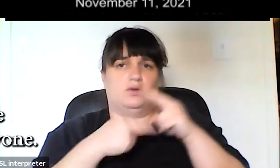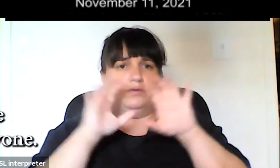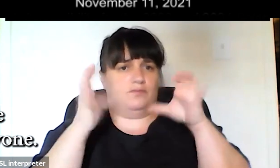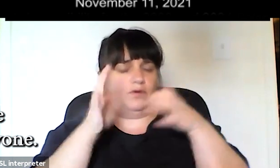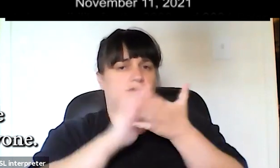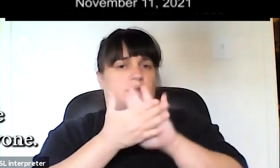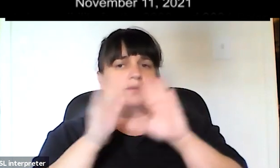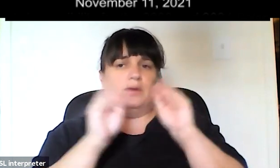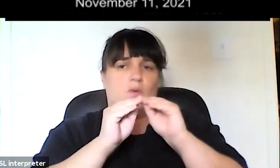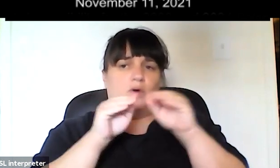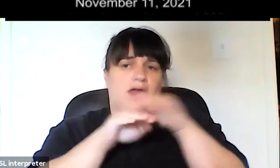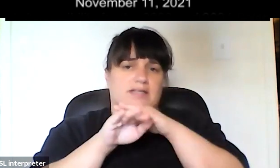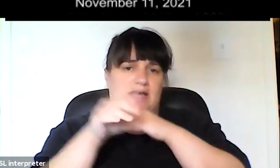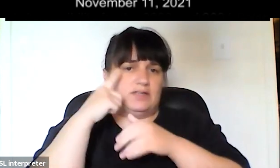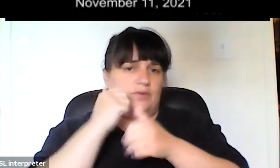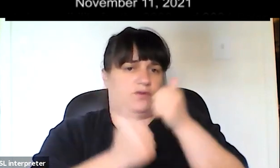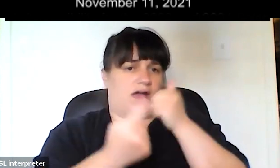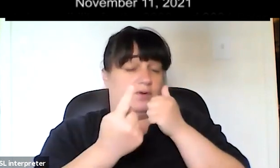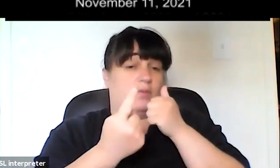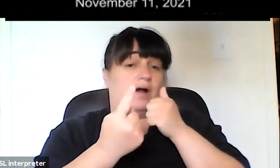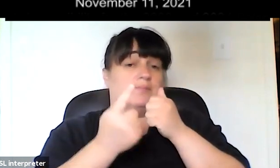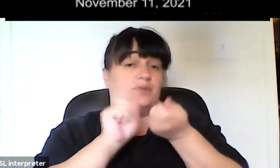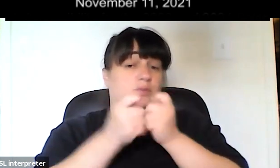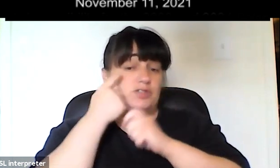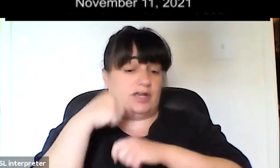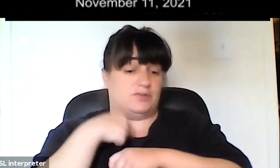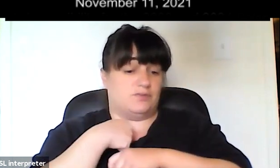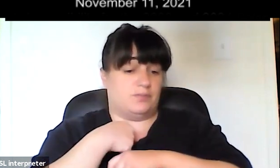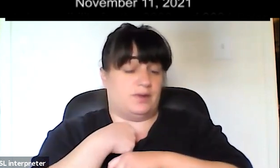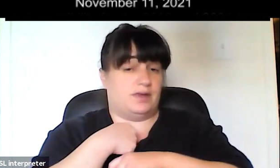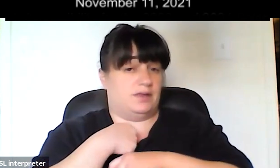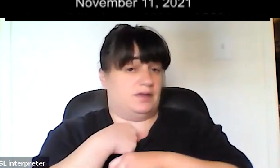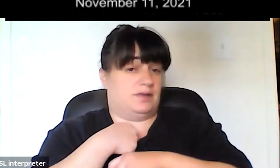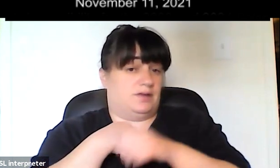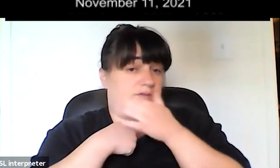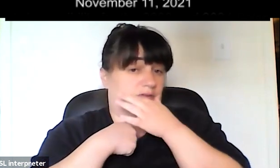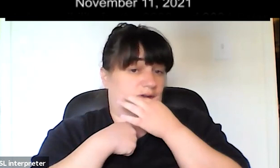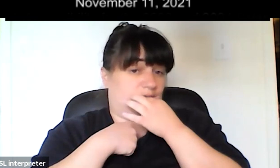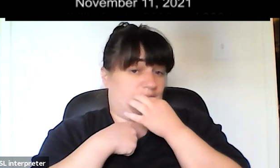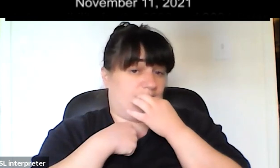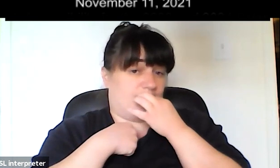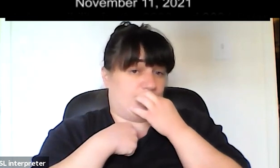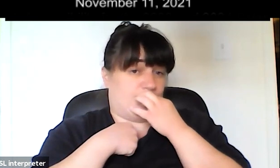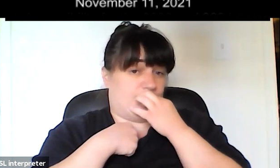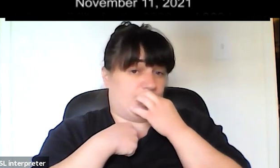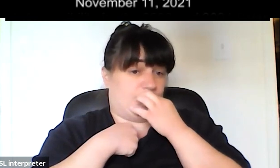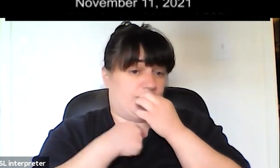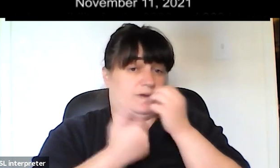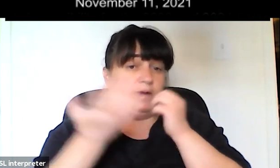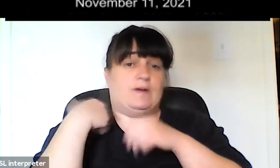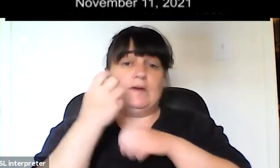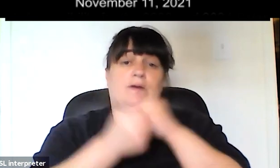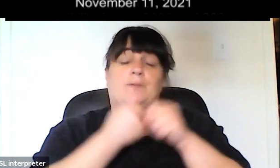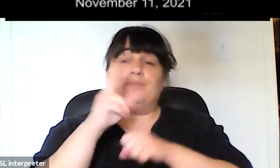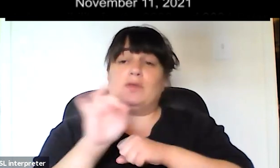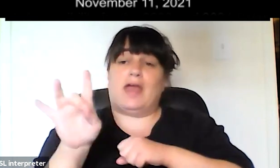accessible to everyone. And what changed for me is back in about 2008. We started